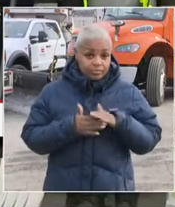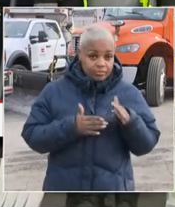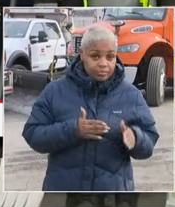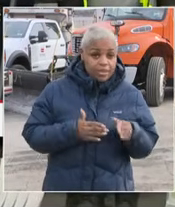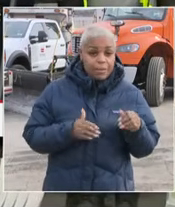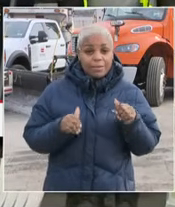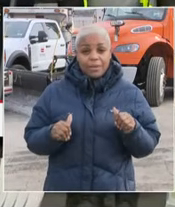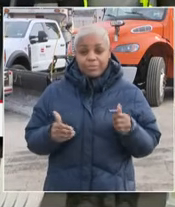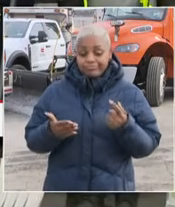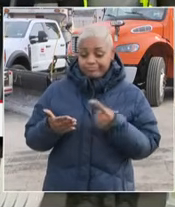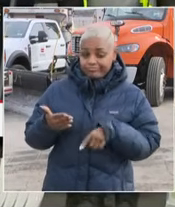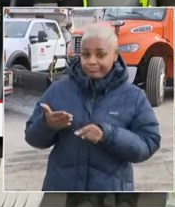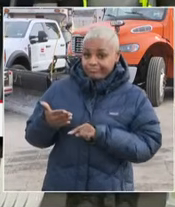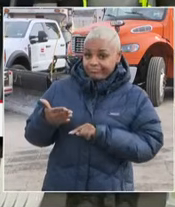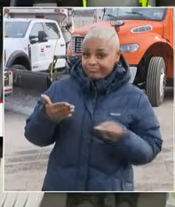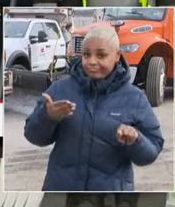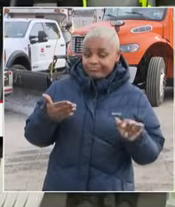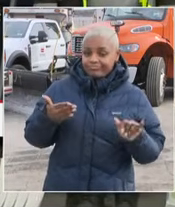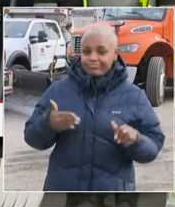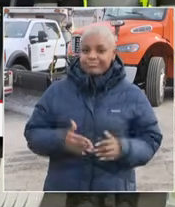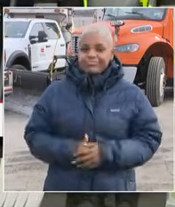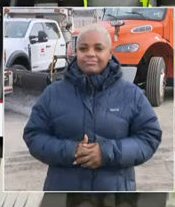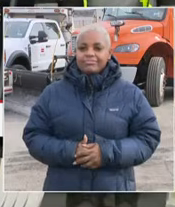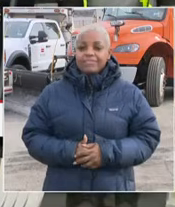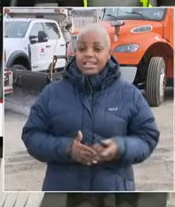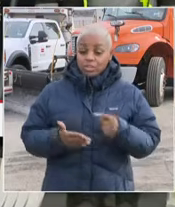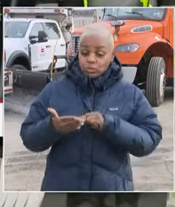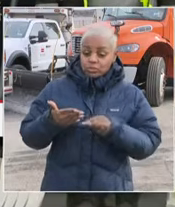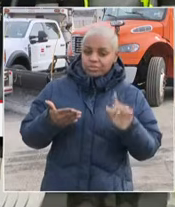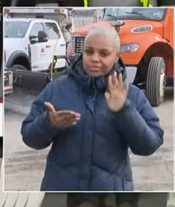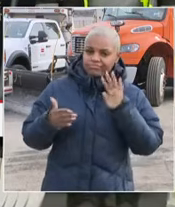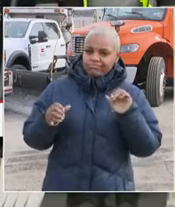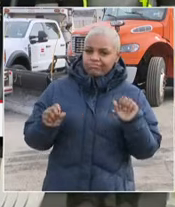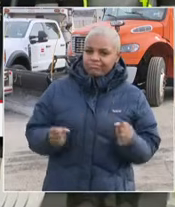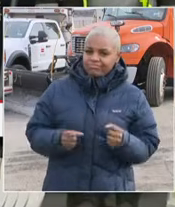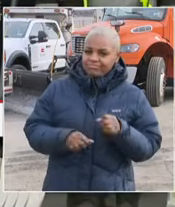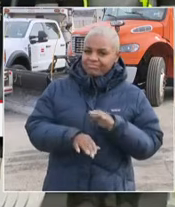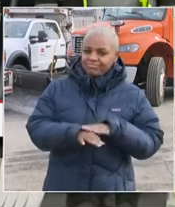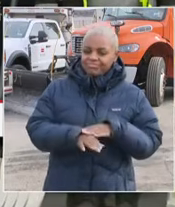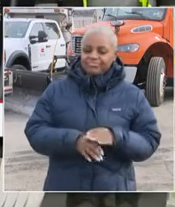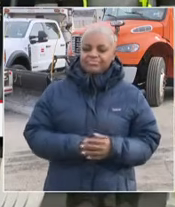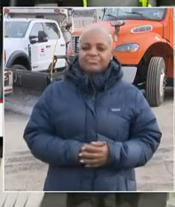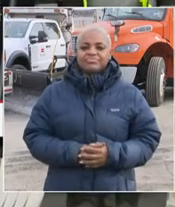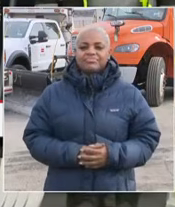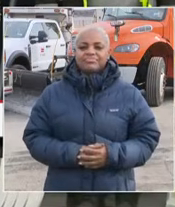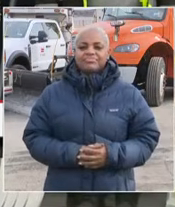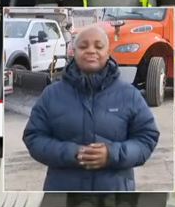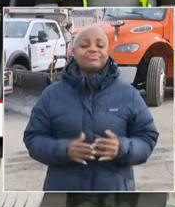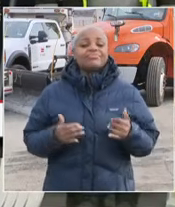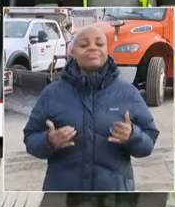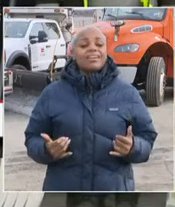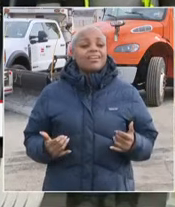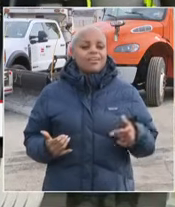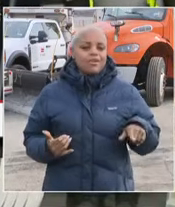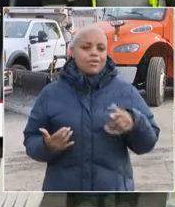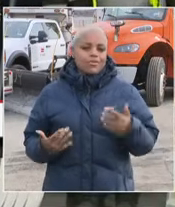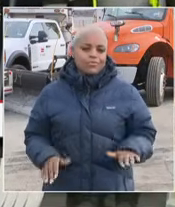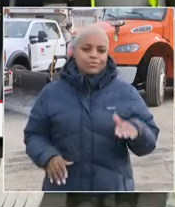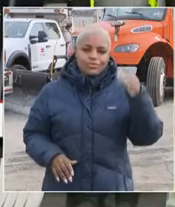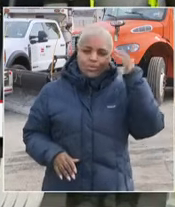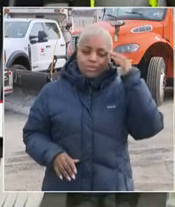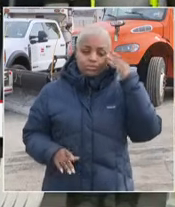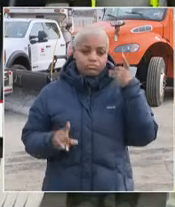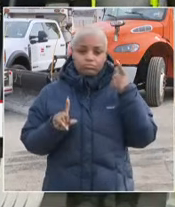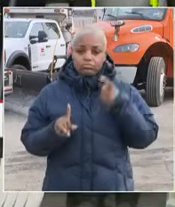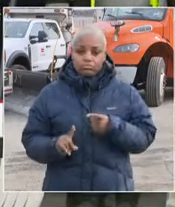to be a very cold week. So by now, people have heard about the significant